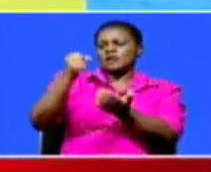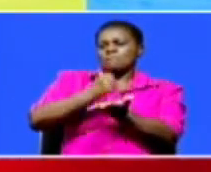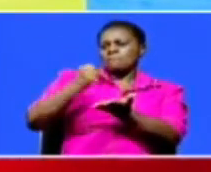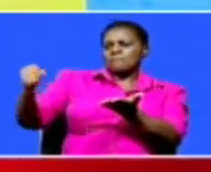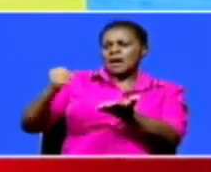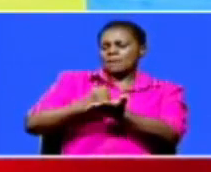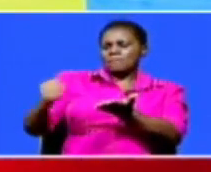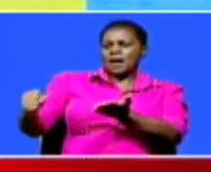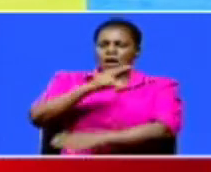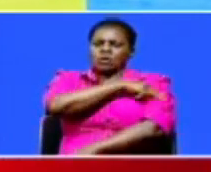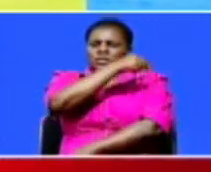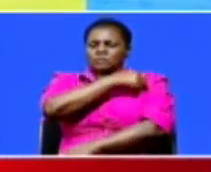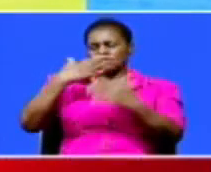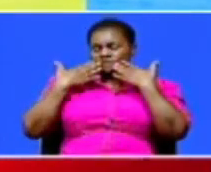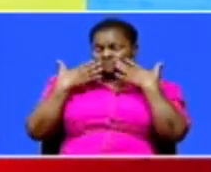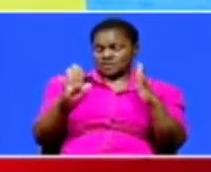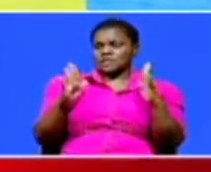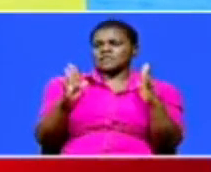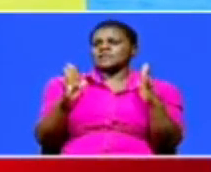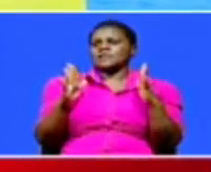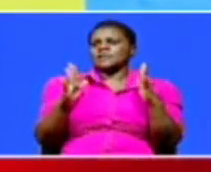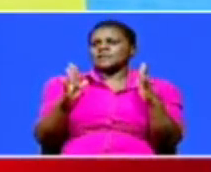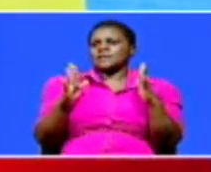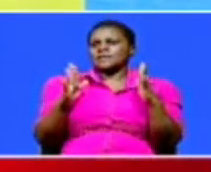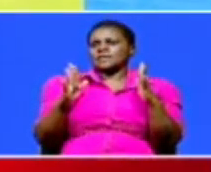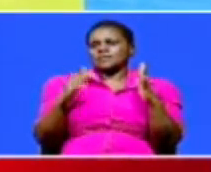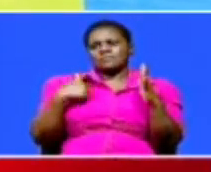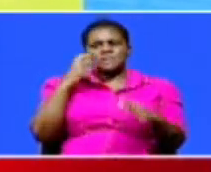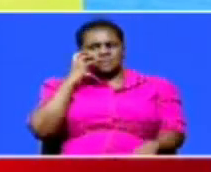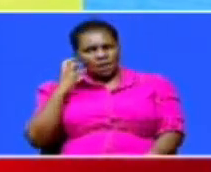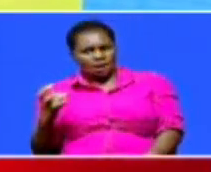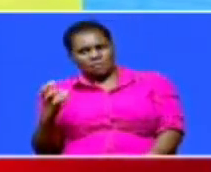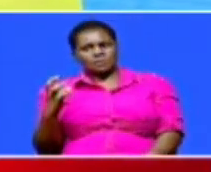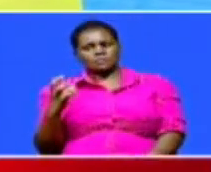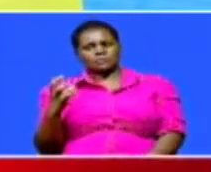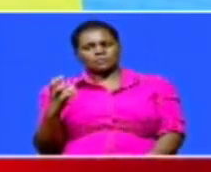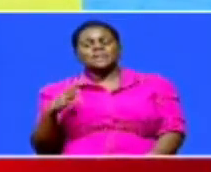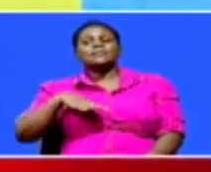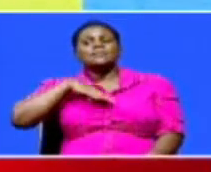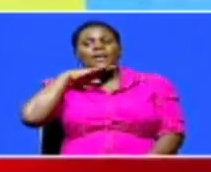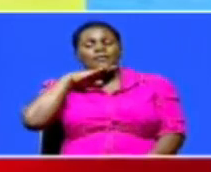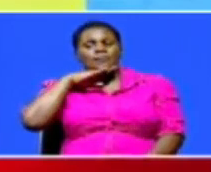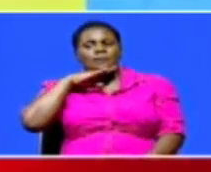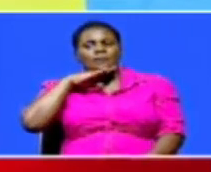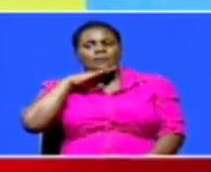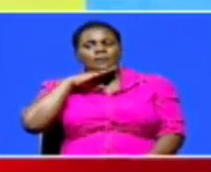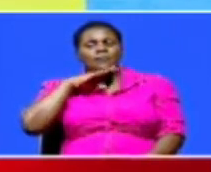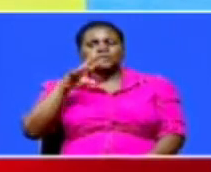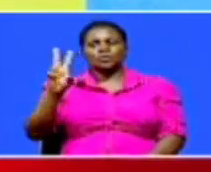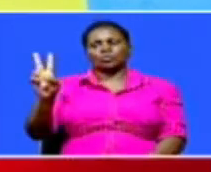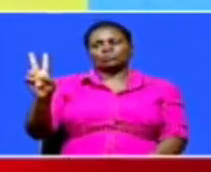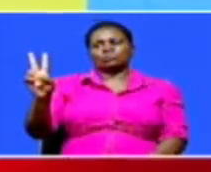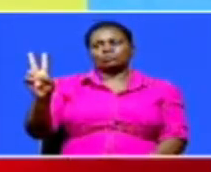our hospitals. I am saddened to inform you that we have lost 2 more